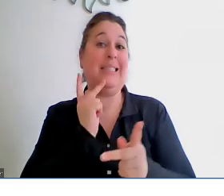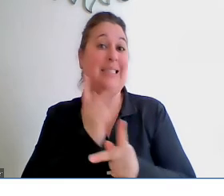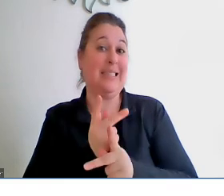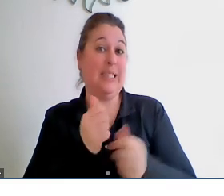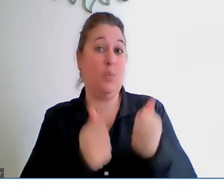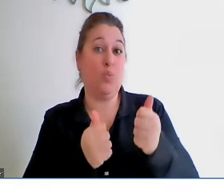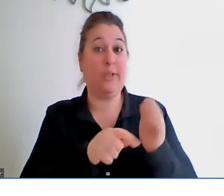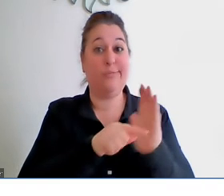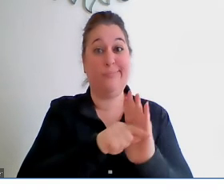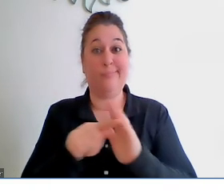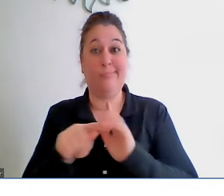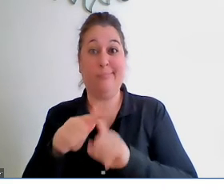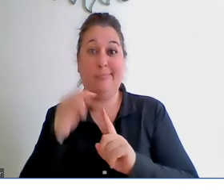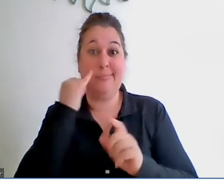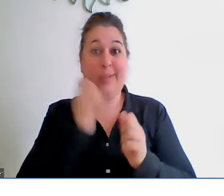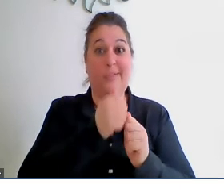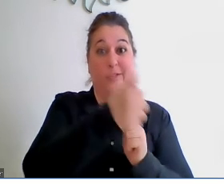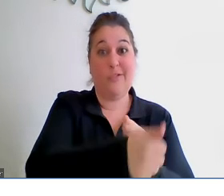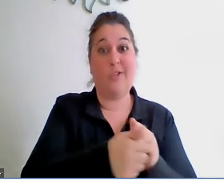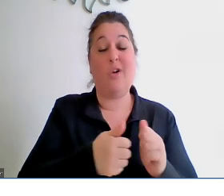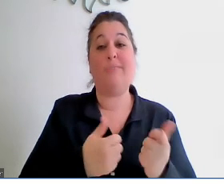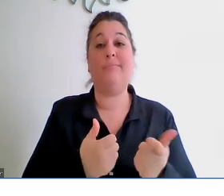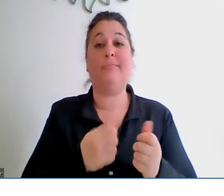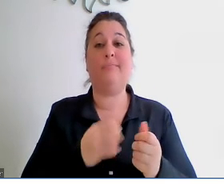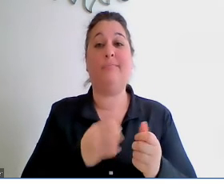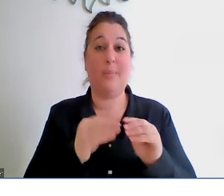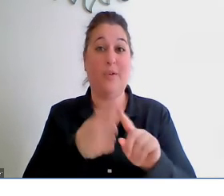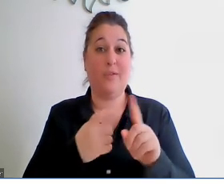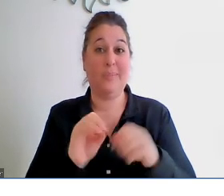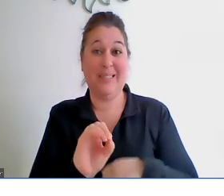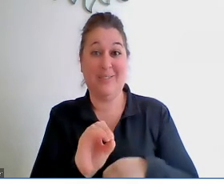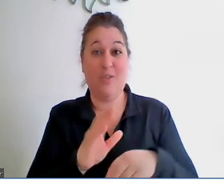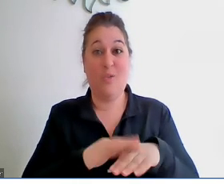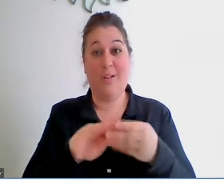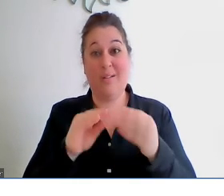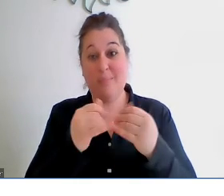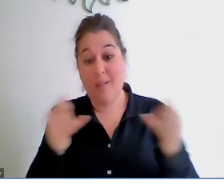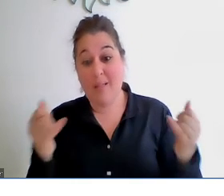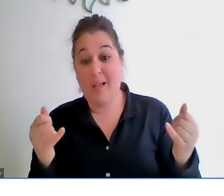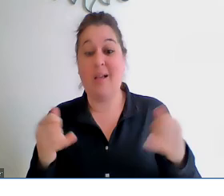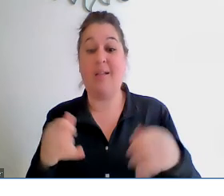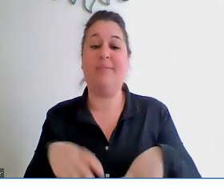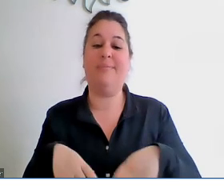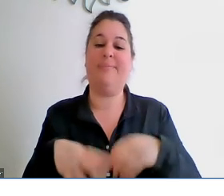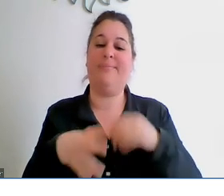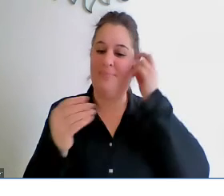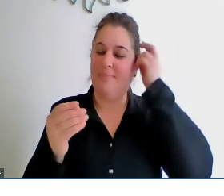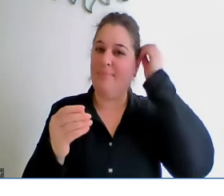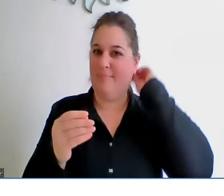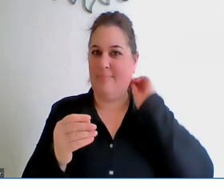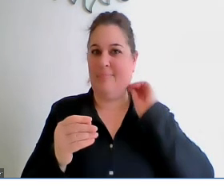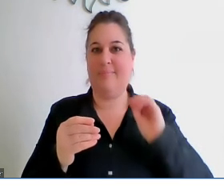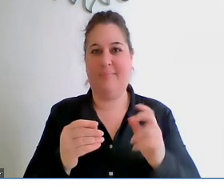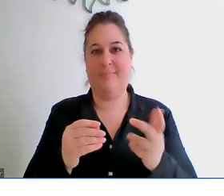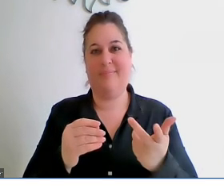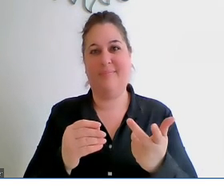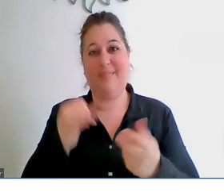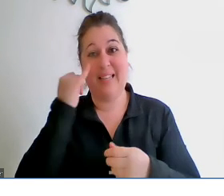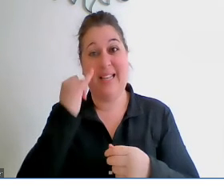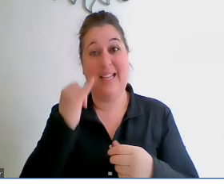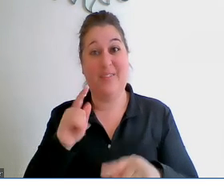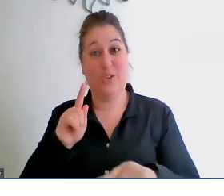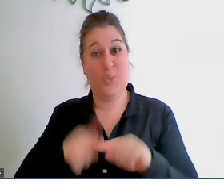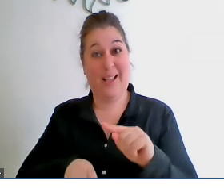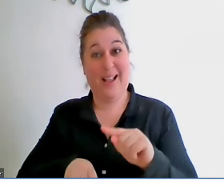Different sign, subtract. Keep the sign of the further number, or use a jar instead. As you can see, I have